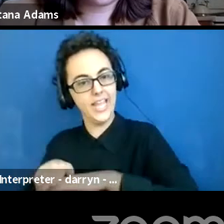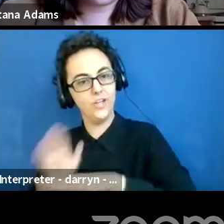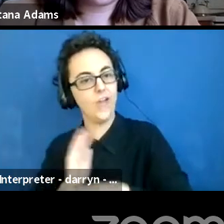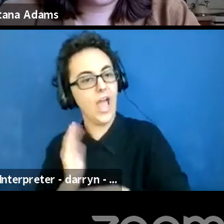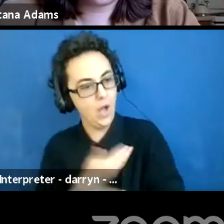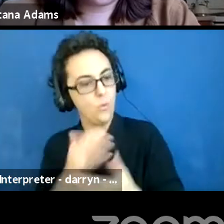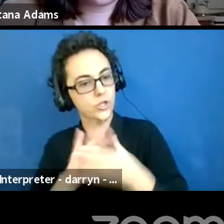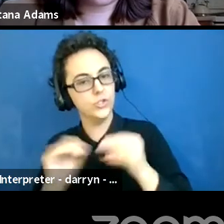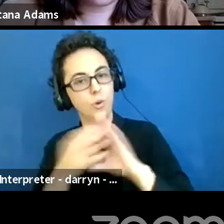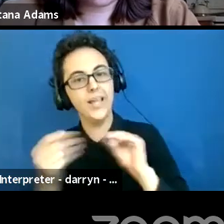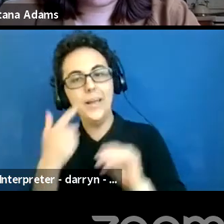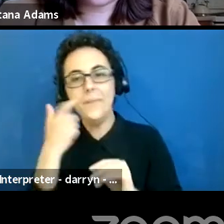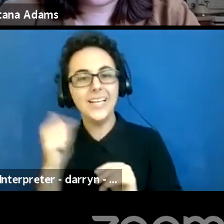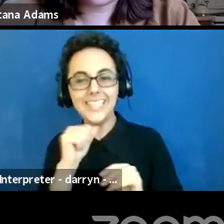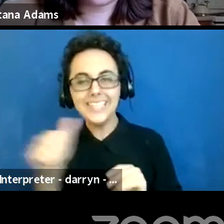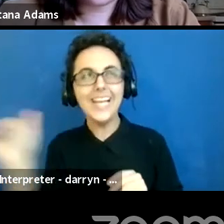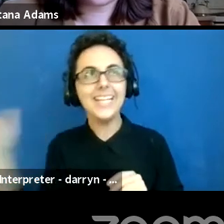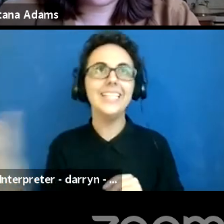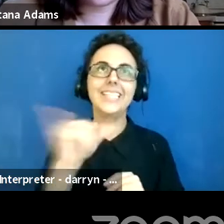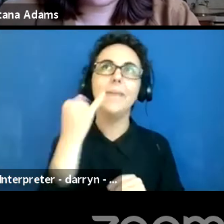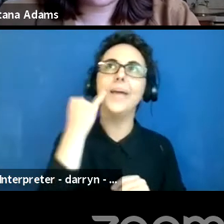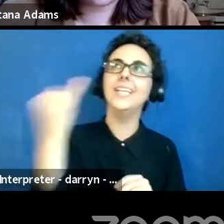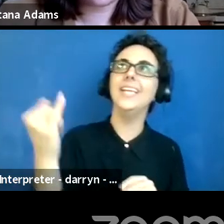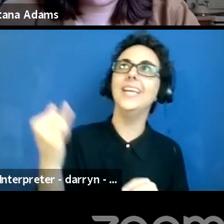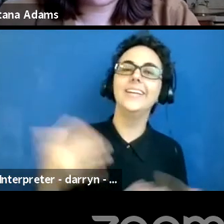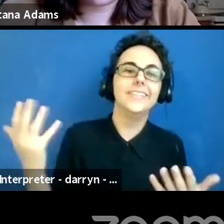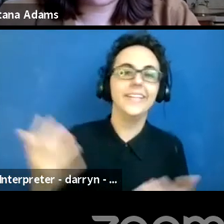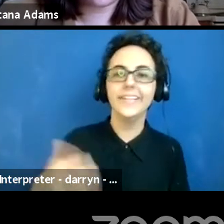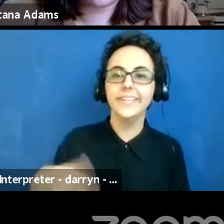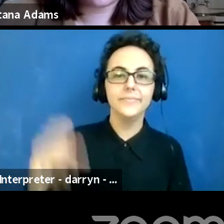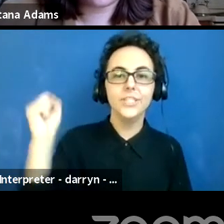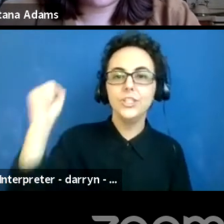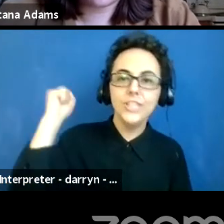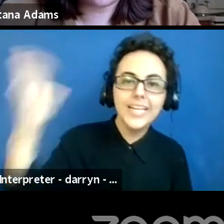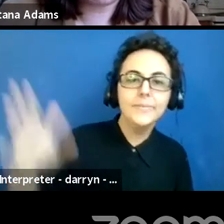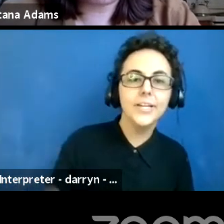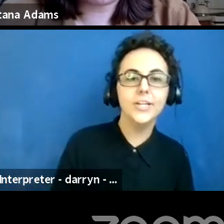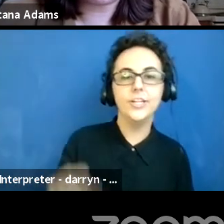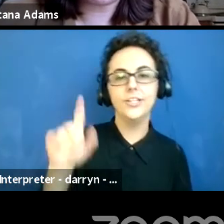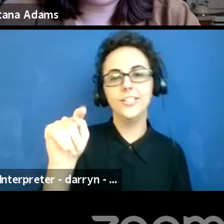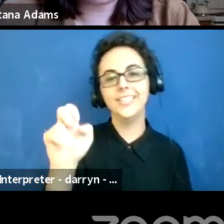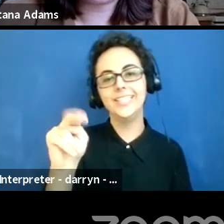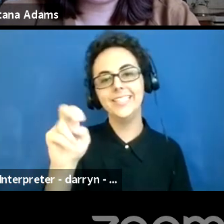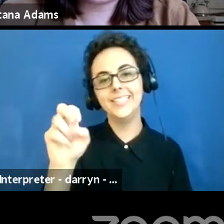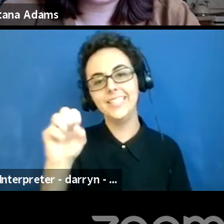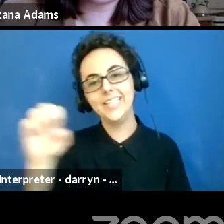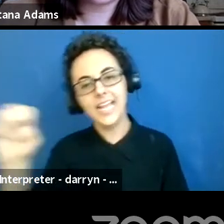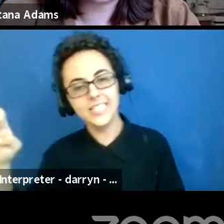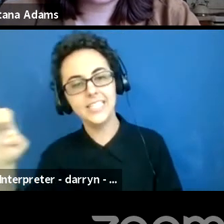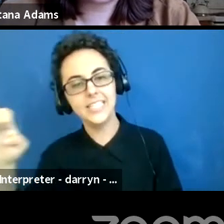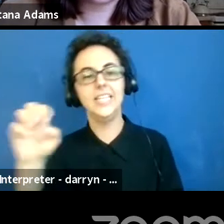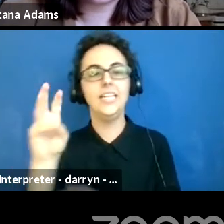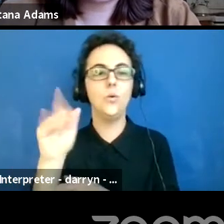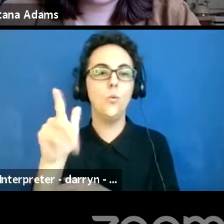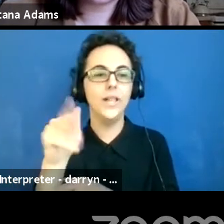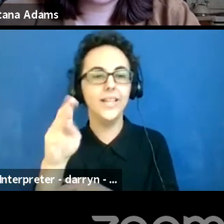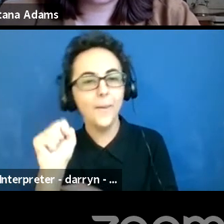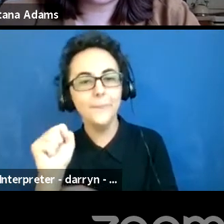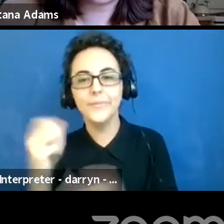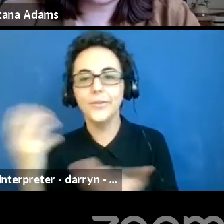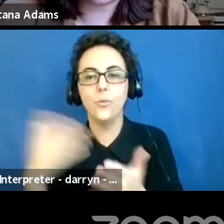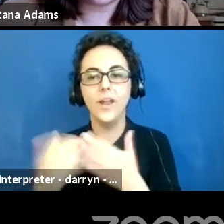like Shakespeare or Tennessee Williams stories where it's like, here's your script, memorize your lines, this is your character biography,